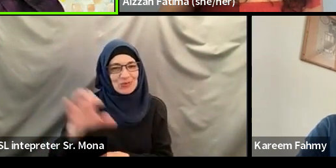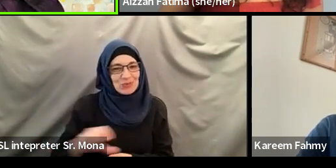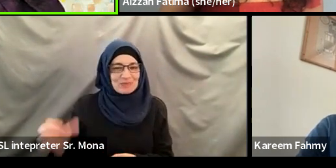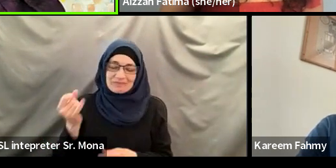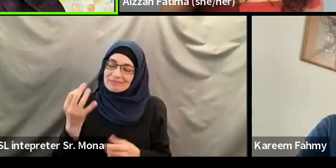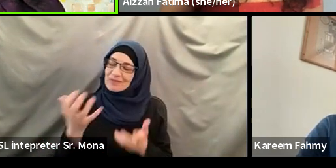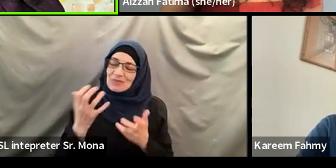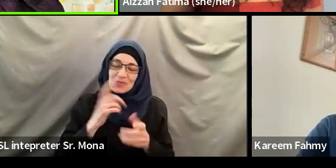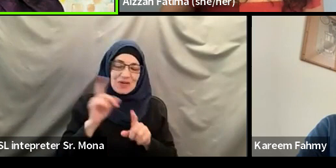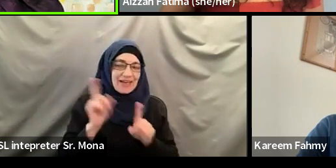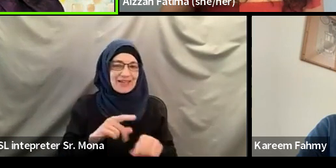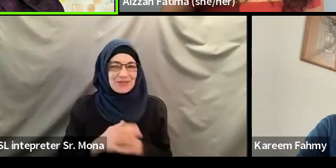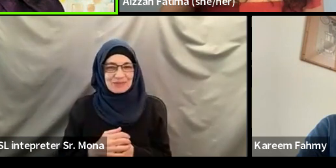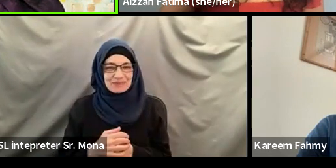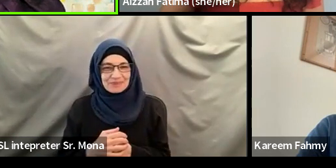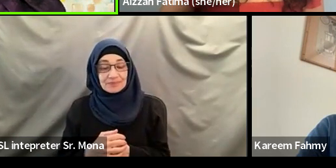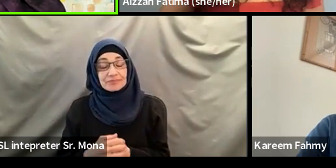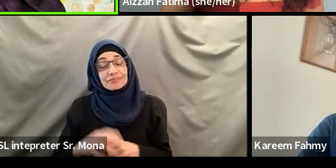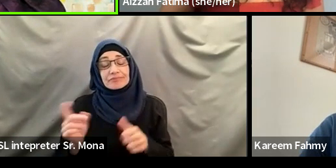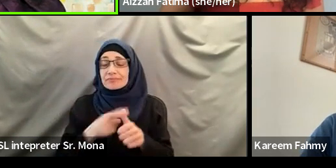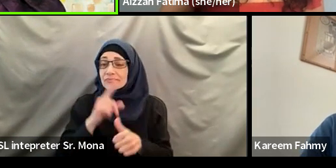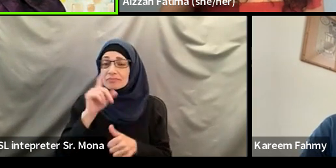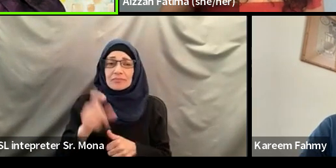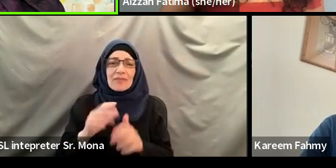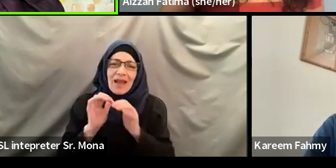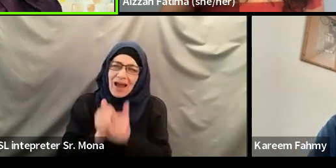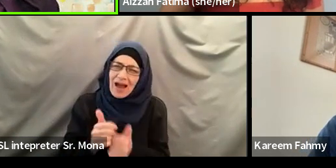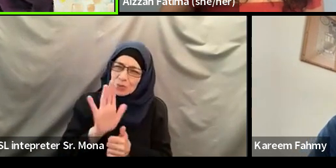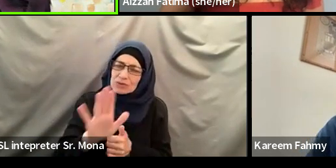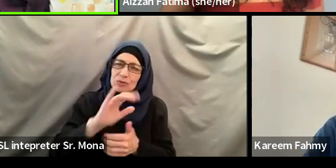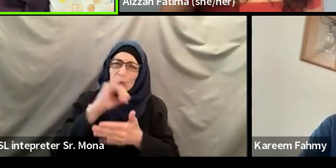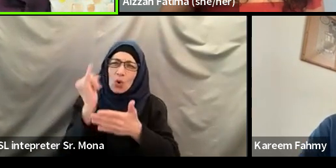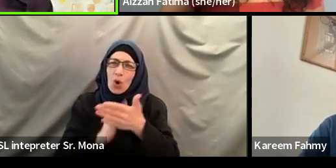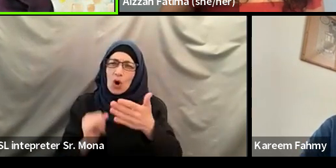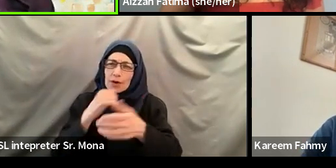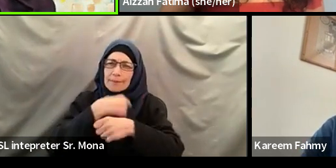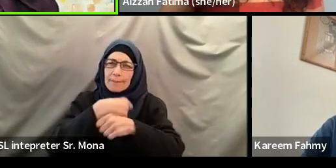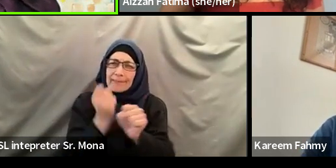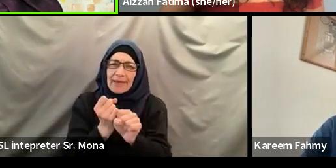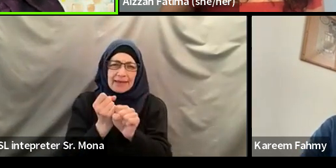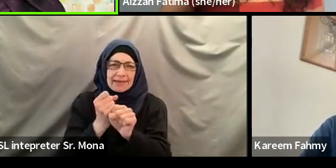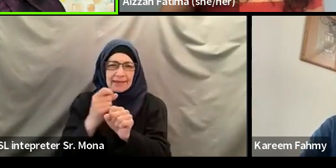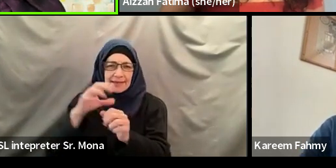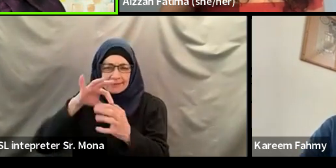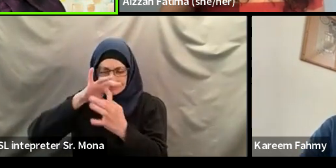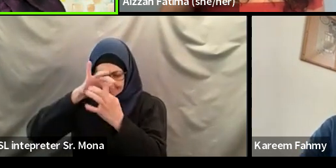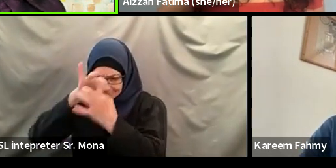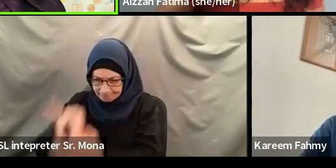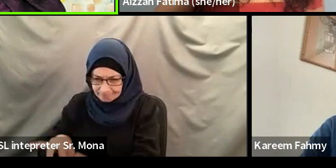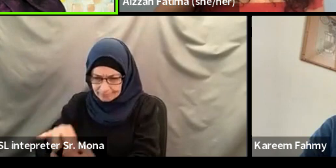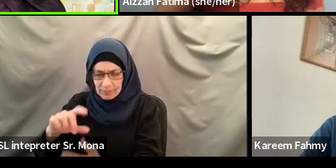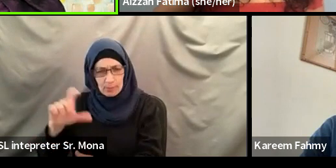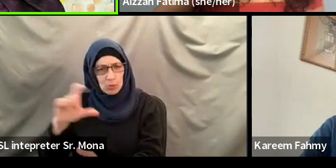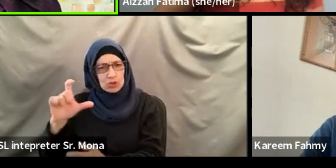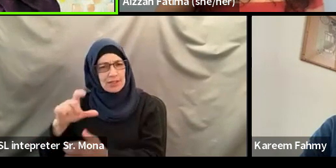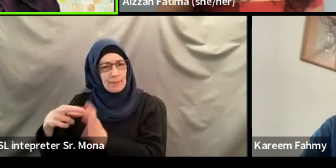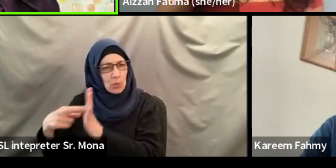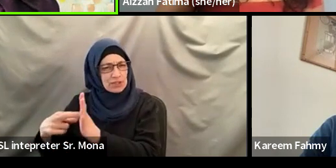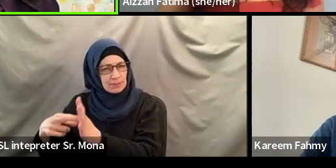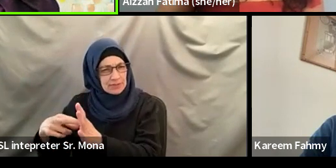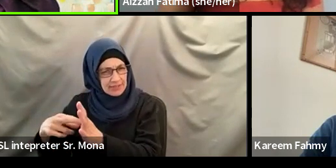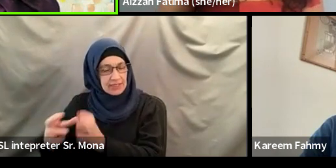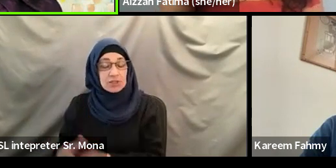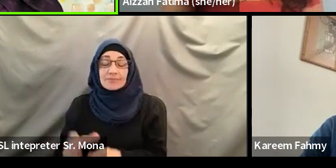to answer. The first question is, how does your art making center Muslim representation? And then perhaps just